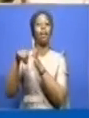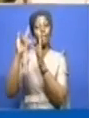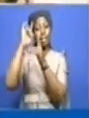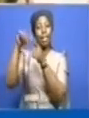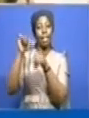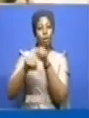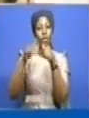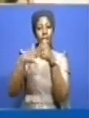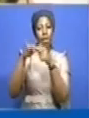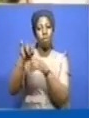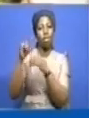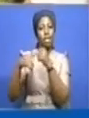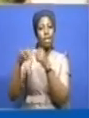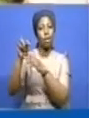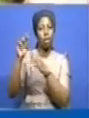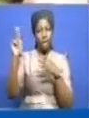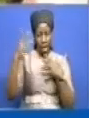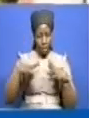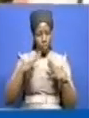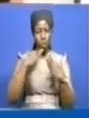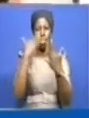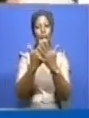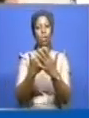million Kenyans. Thank you.